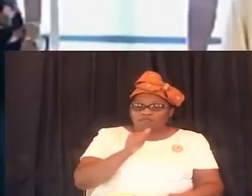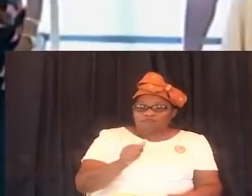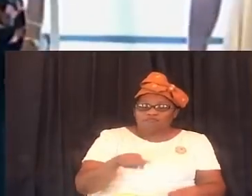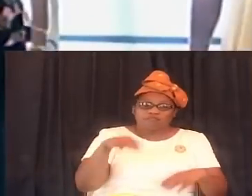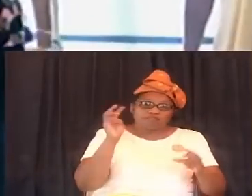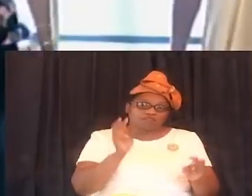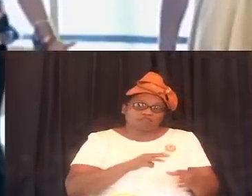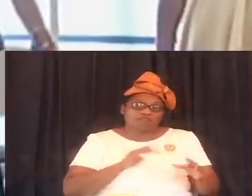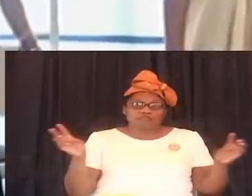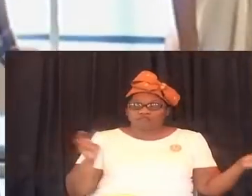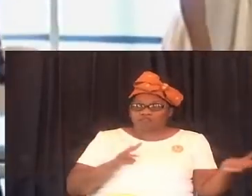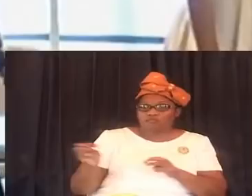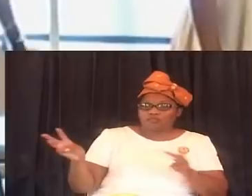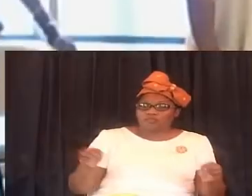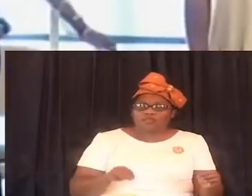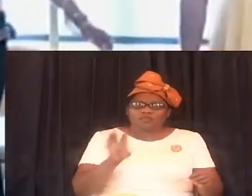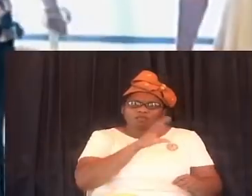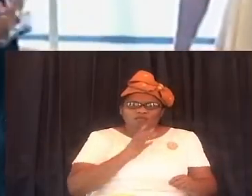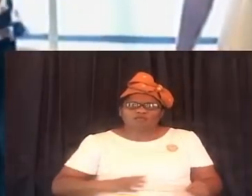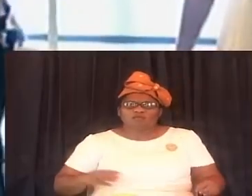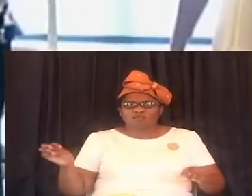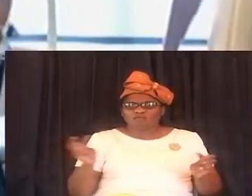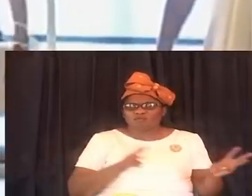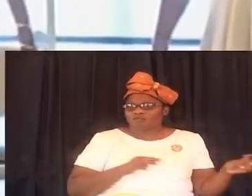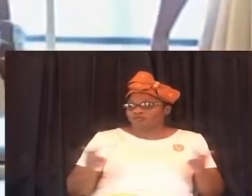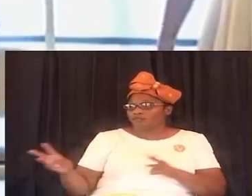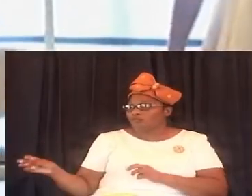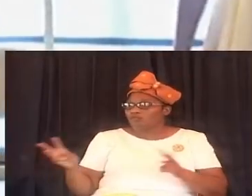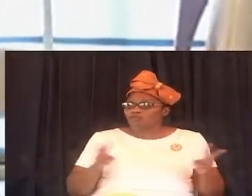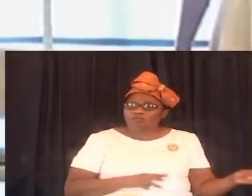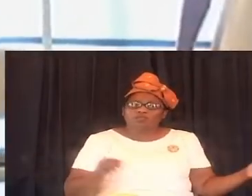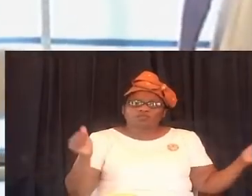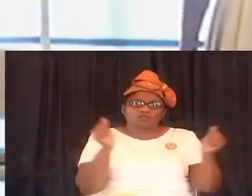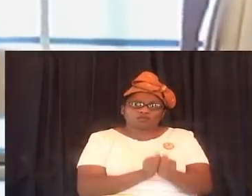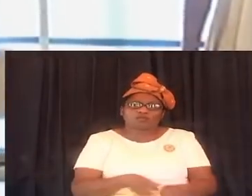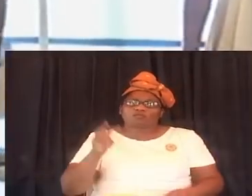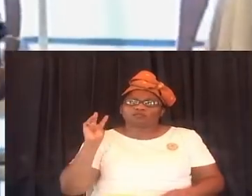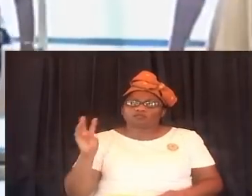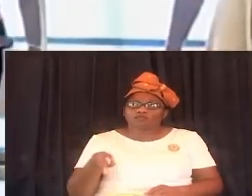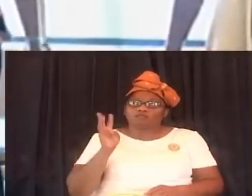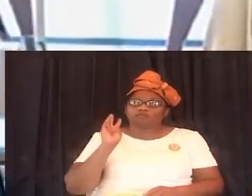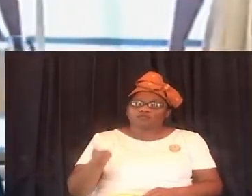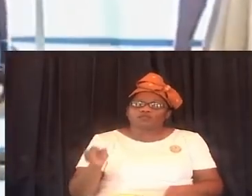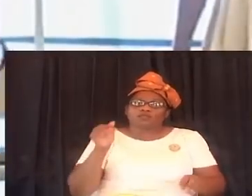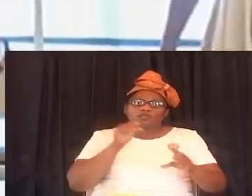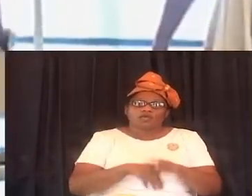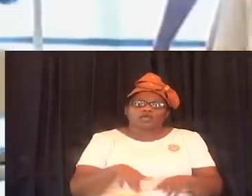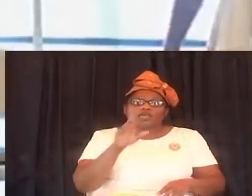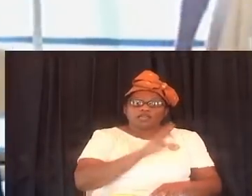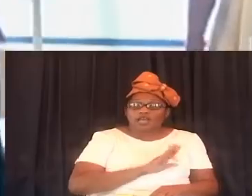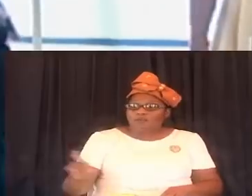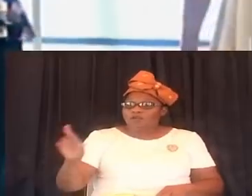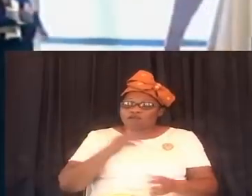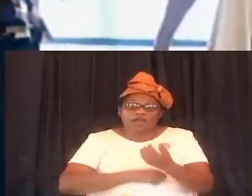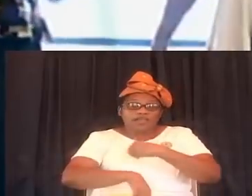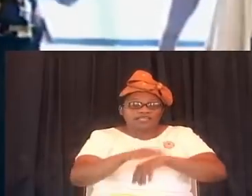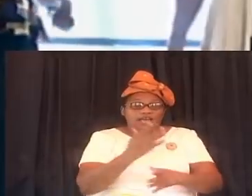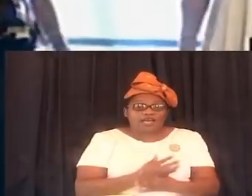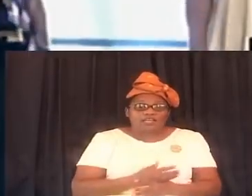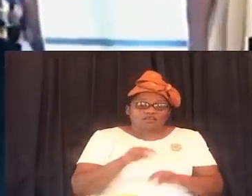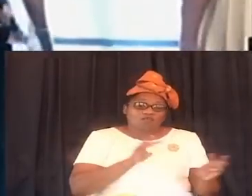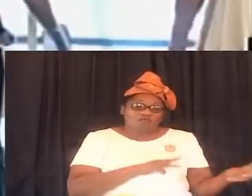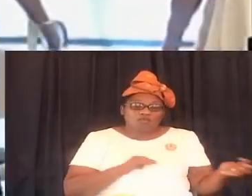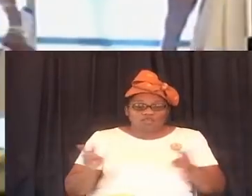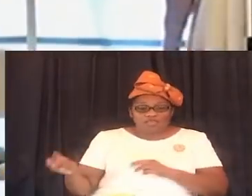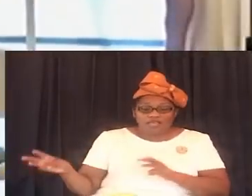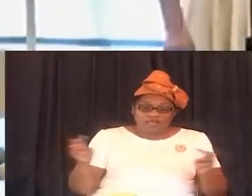right hand. I'm a warrior. Come on, all the world, lift up your right hand. With the weapon. In a me right hand. I am